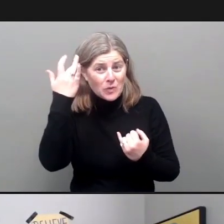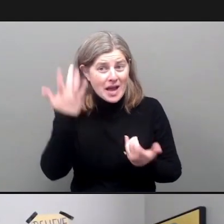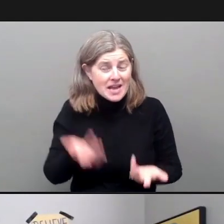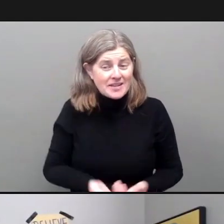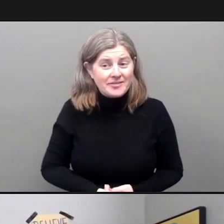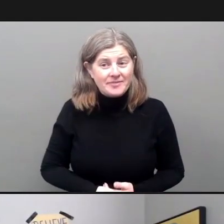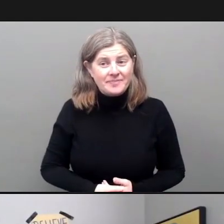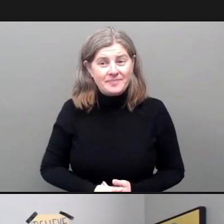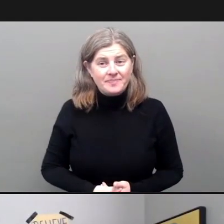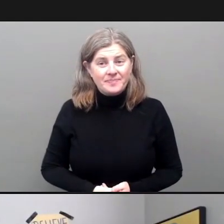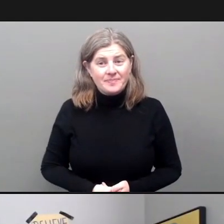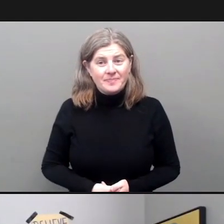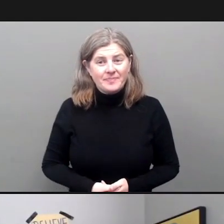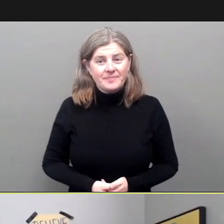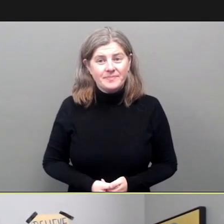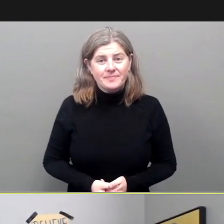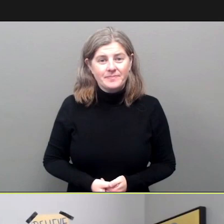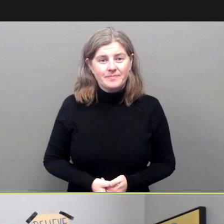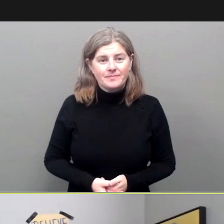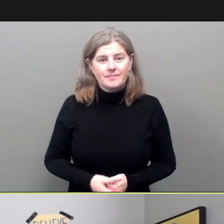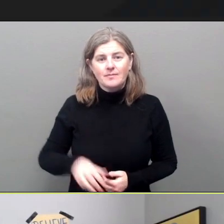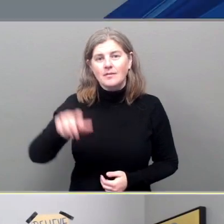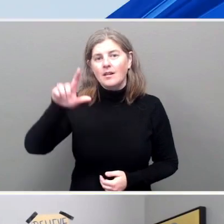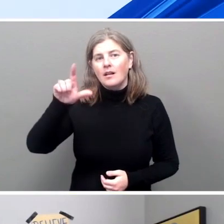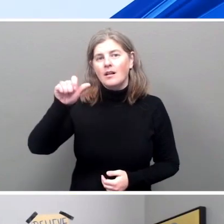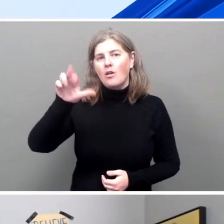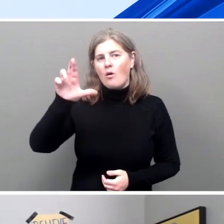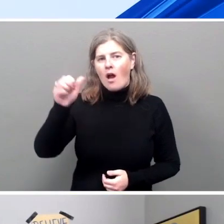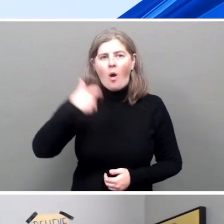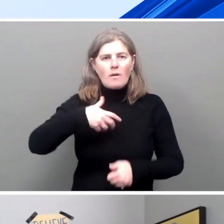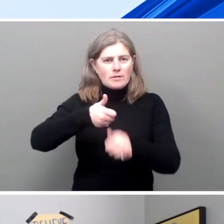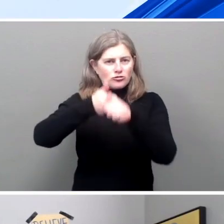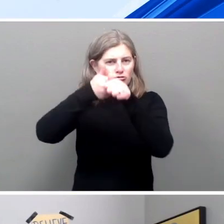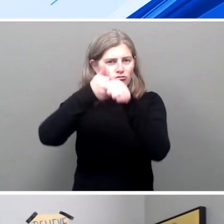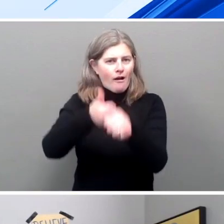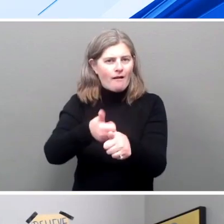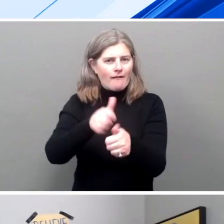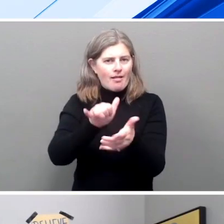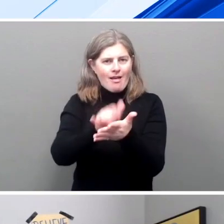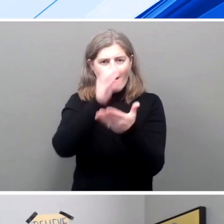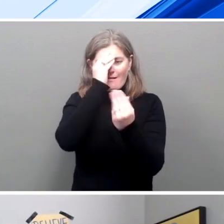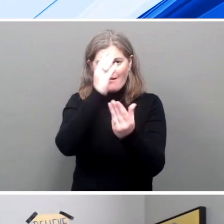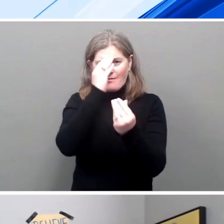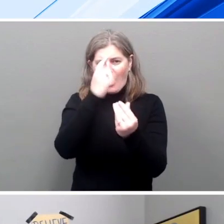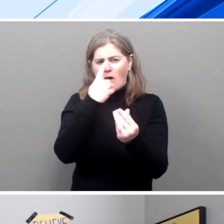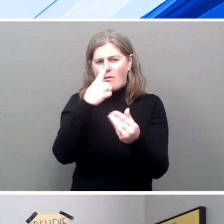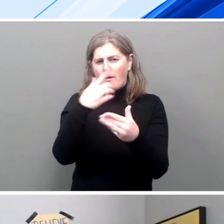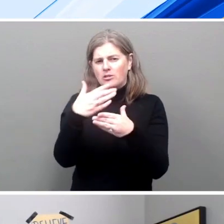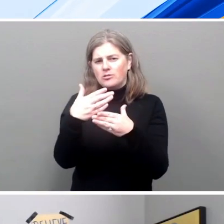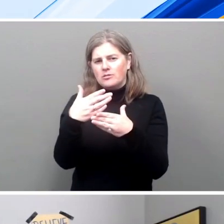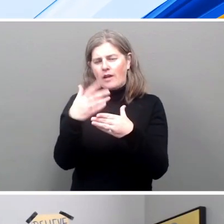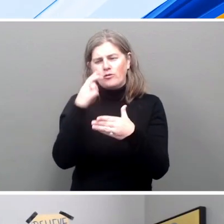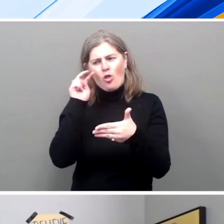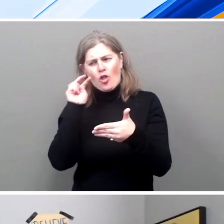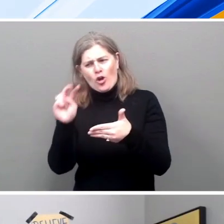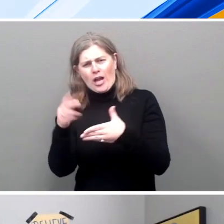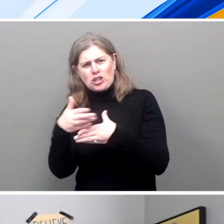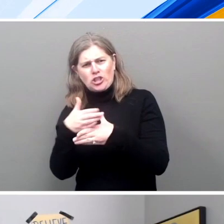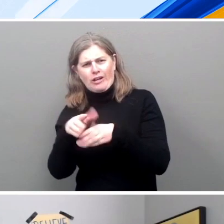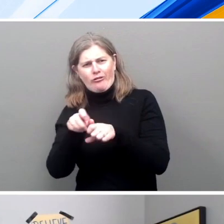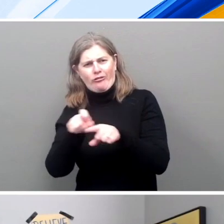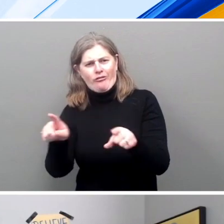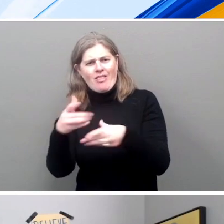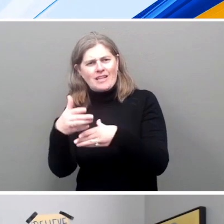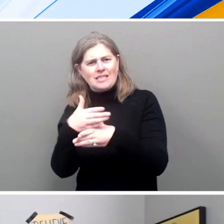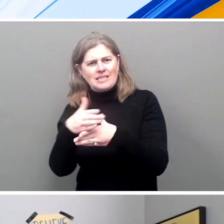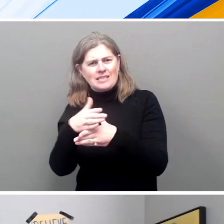Christine, on that? So we have been tracking that data. I can share, I'll have to look for it and share the data on